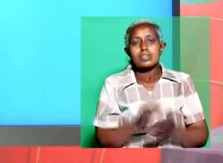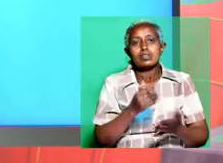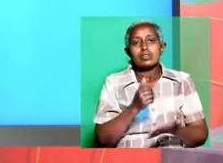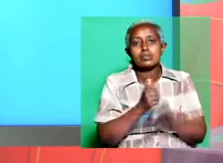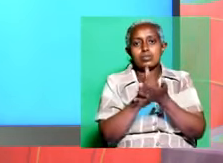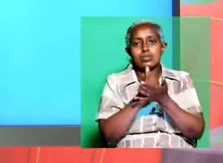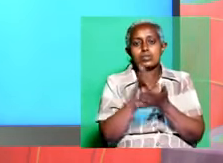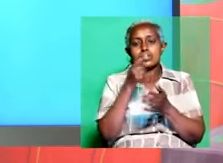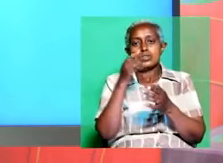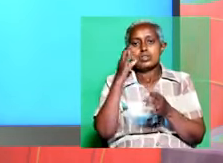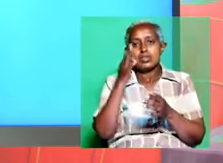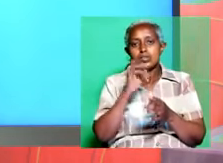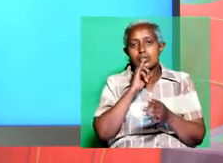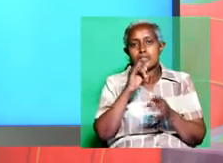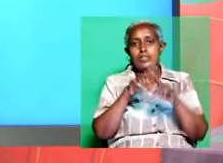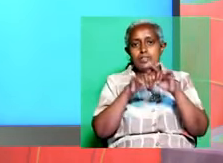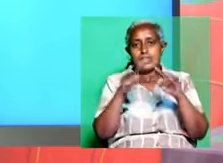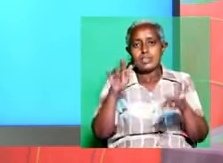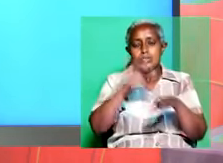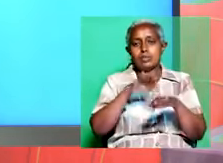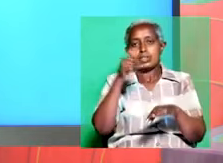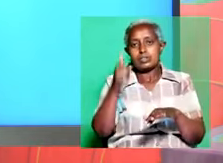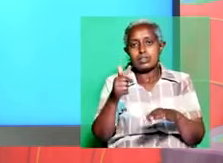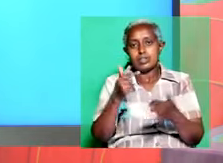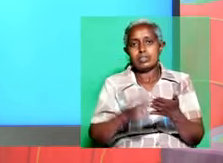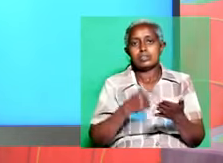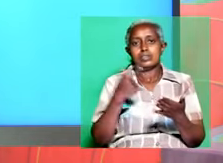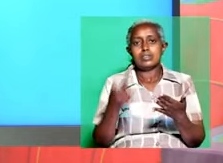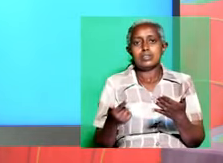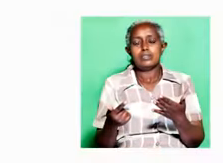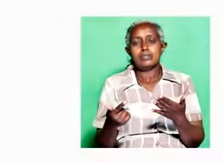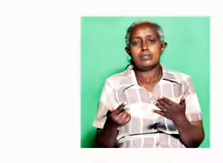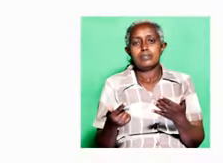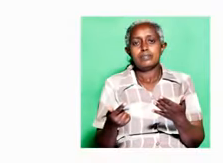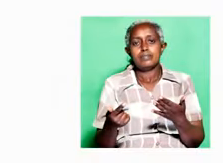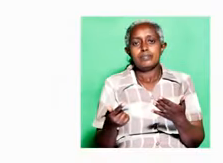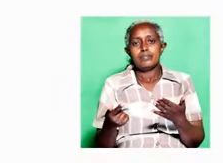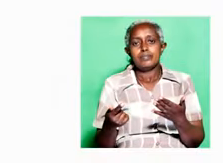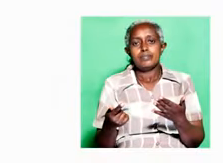Suppose f is differentiable at a, then